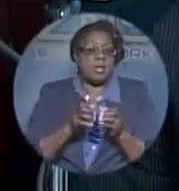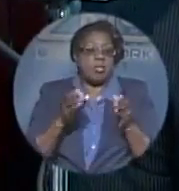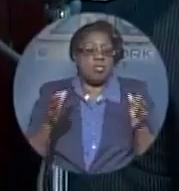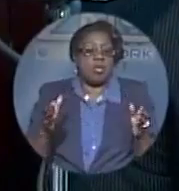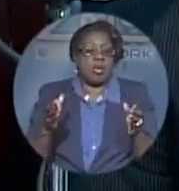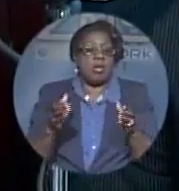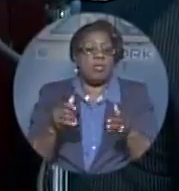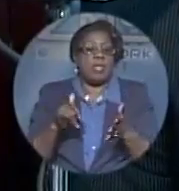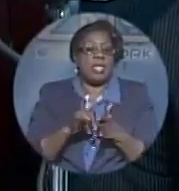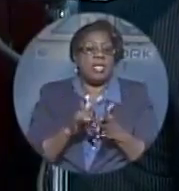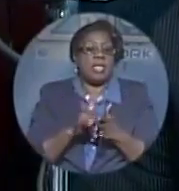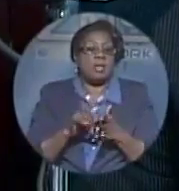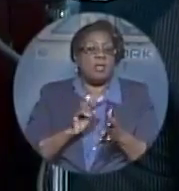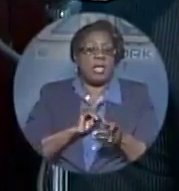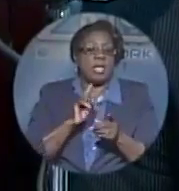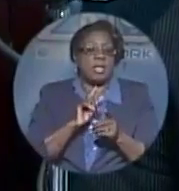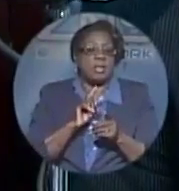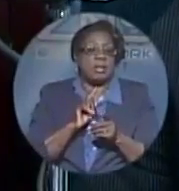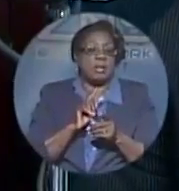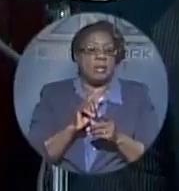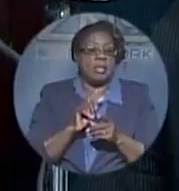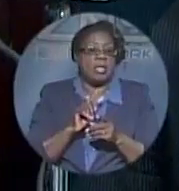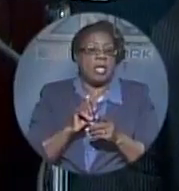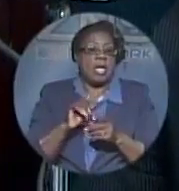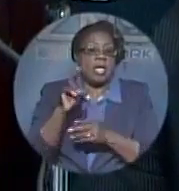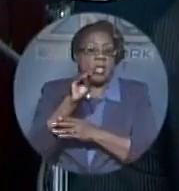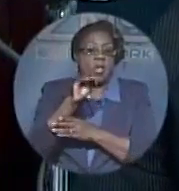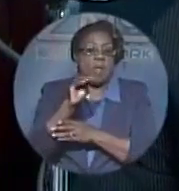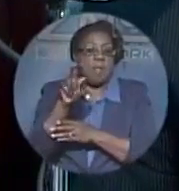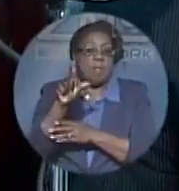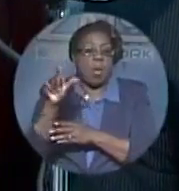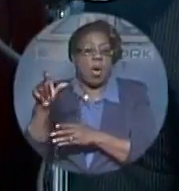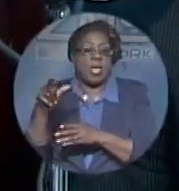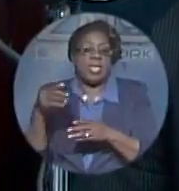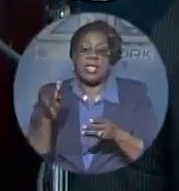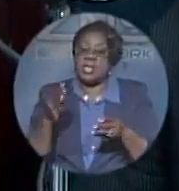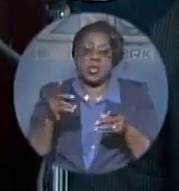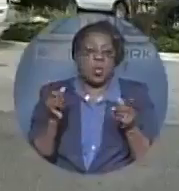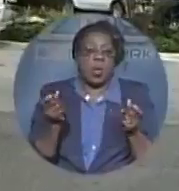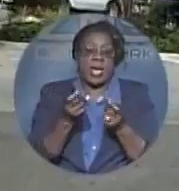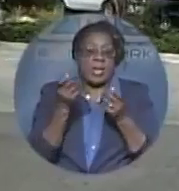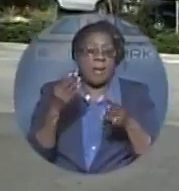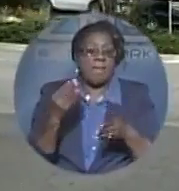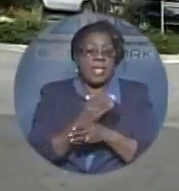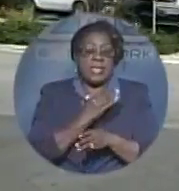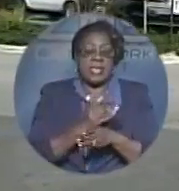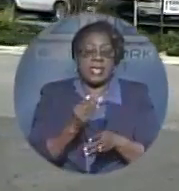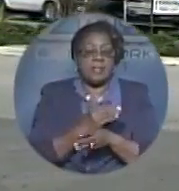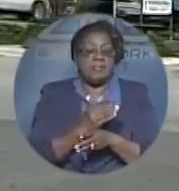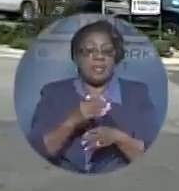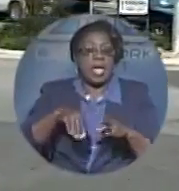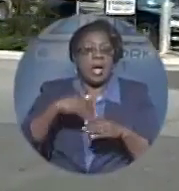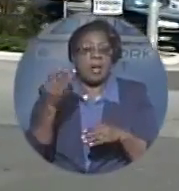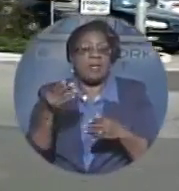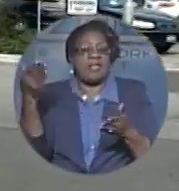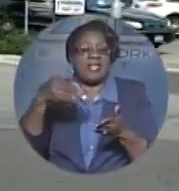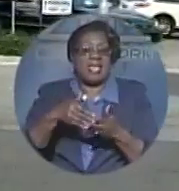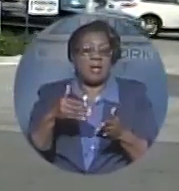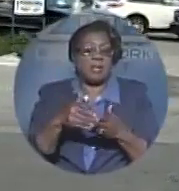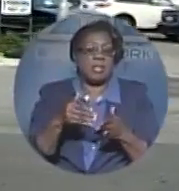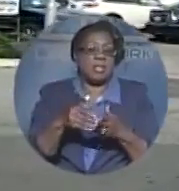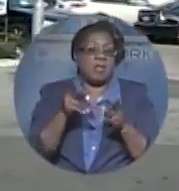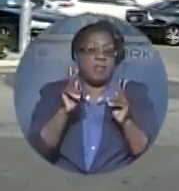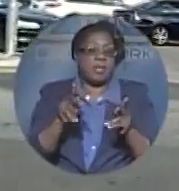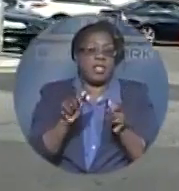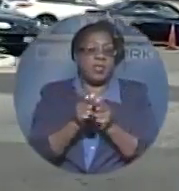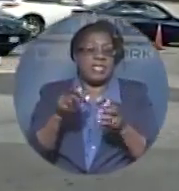traffic that we're addressing these customers. The mall is quite busy. The head office is quite busy. Out of the thousands of disconnected